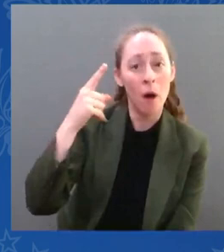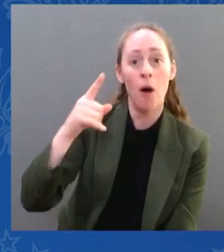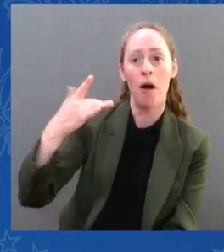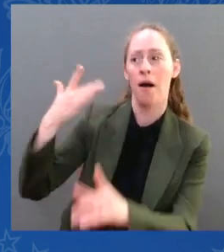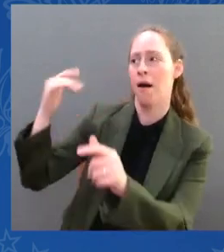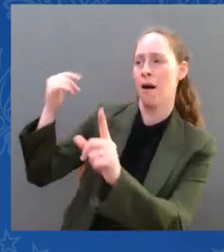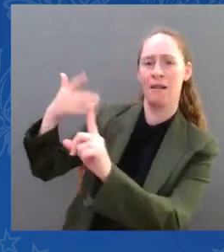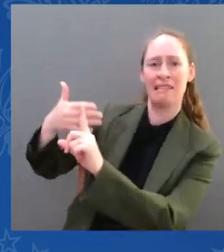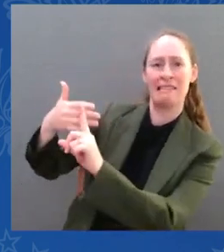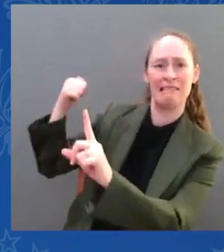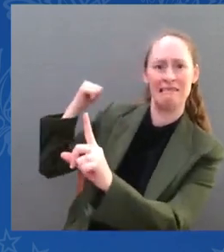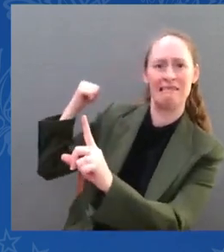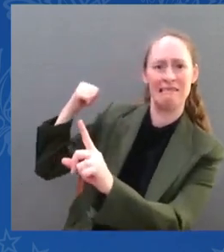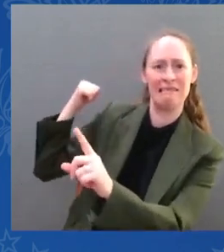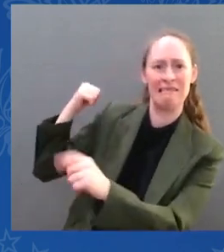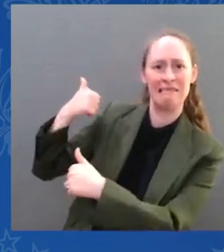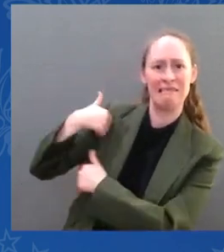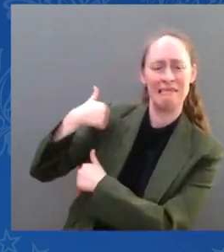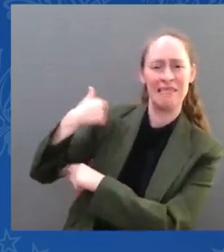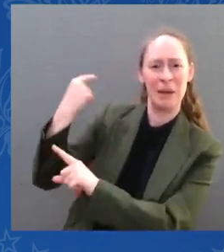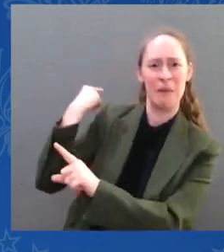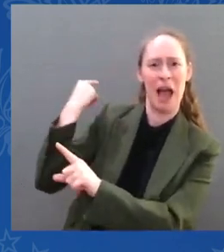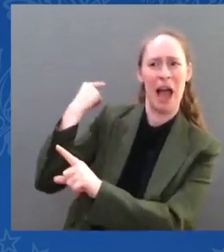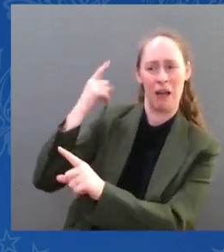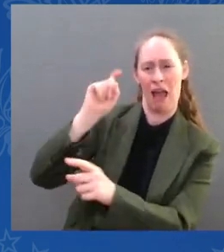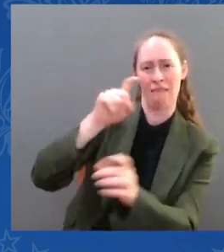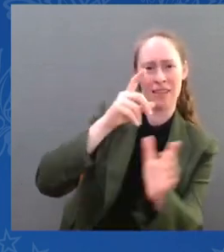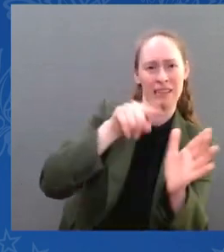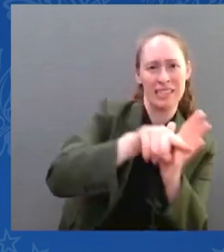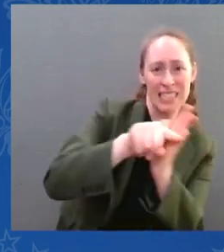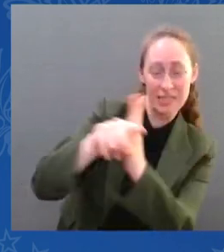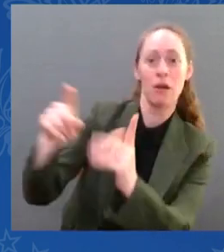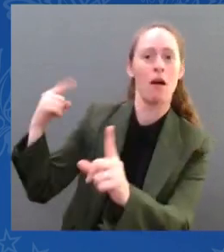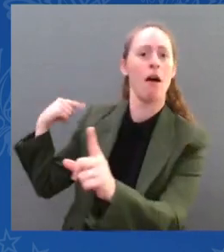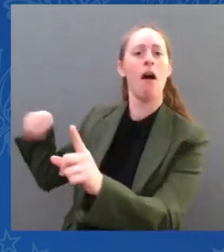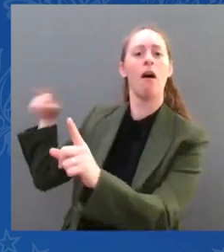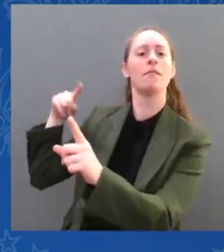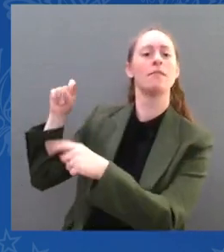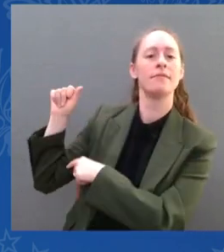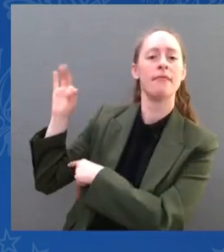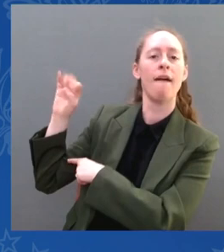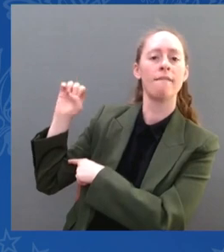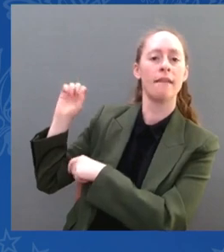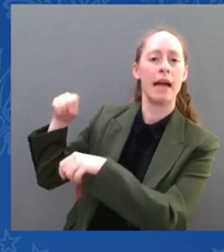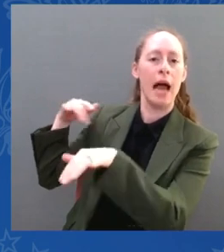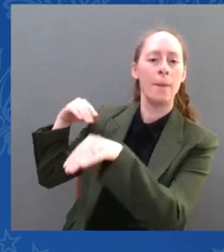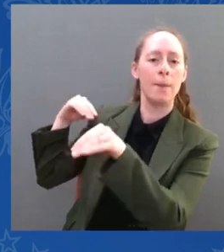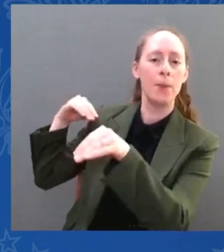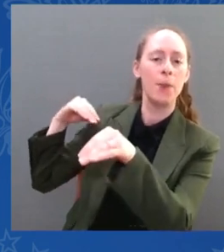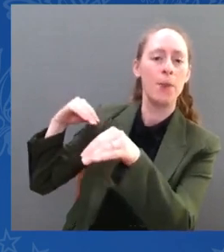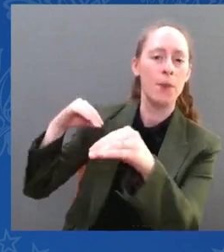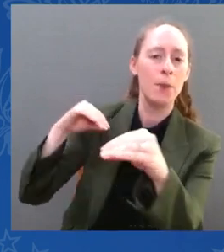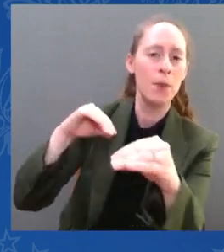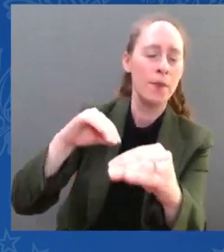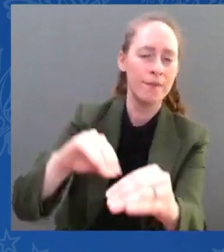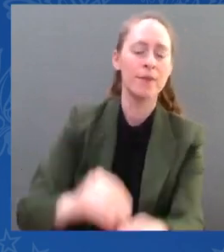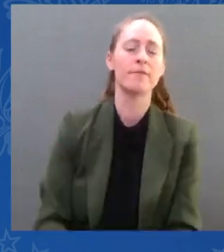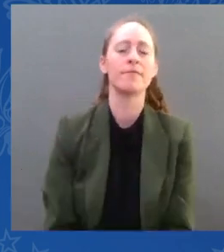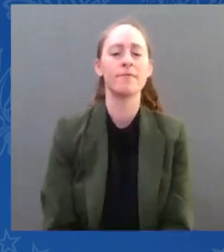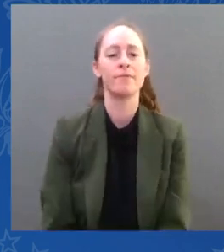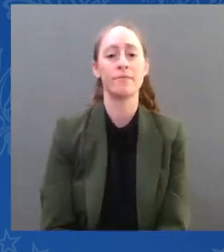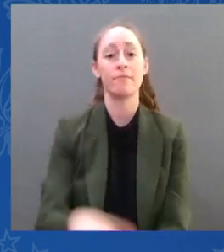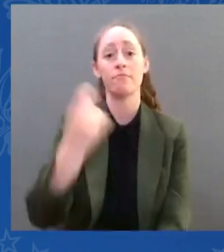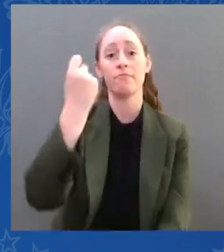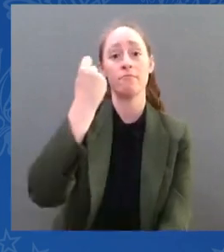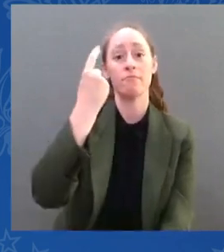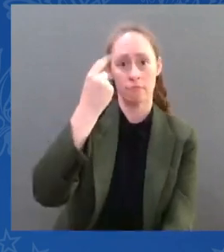to his commanders until the enemy shot the communication system right off of his helmet. When he ran out of ammunition, he